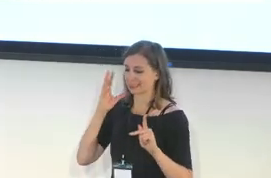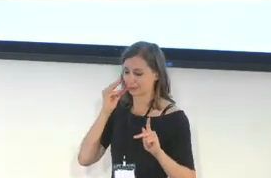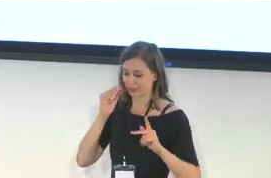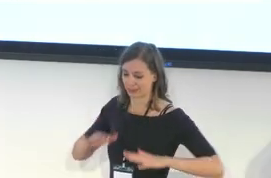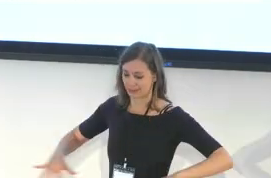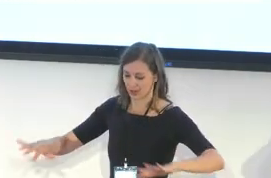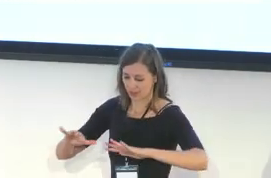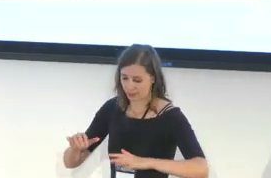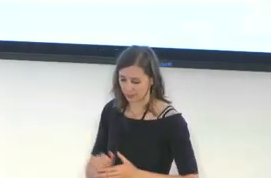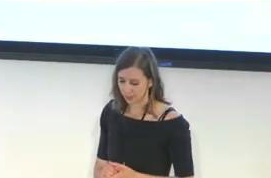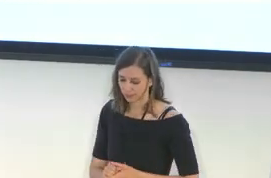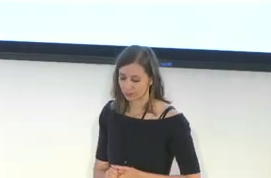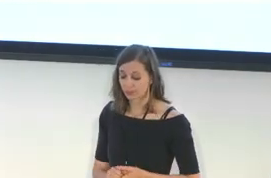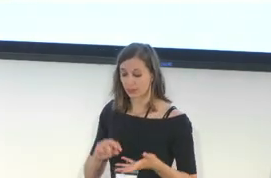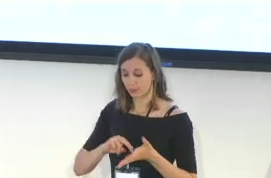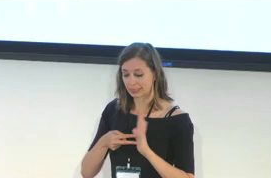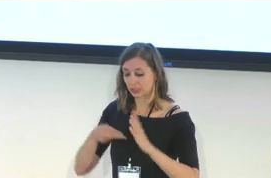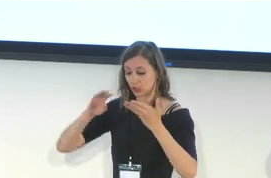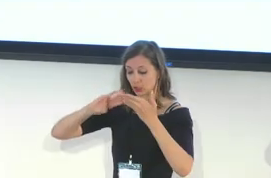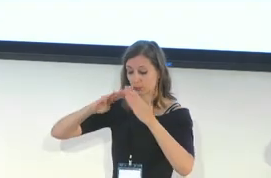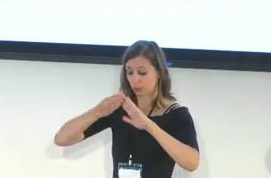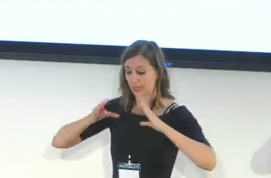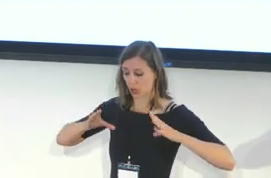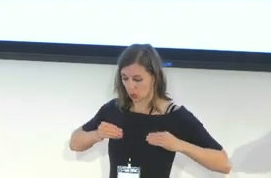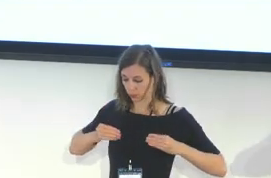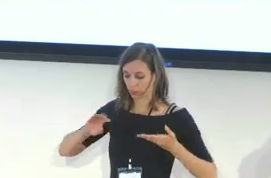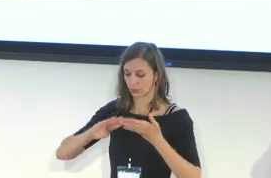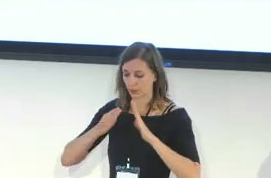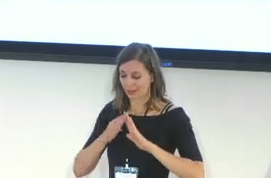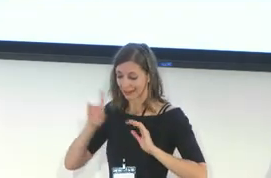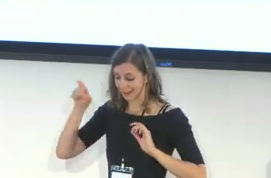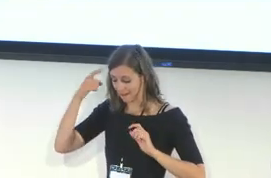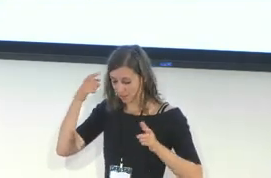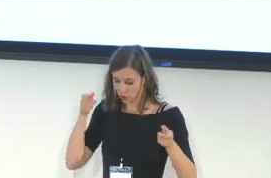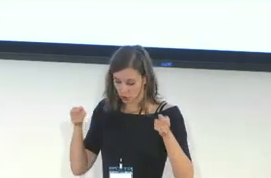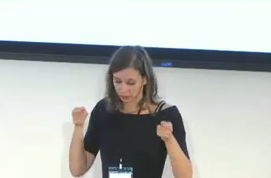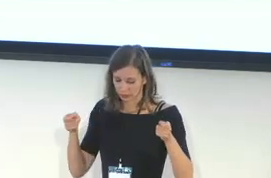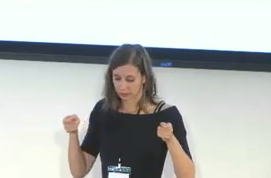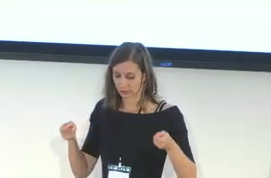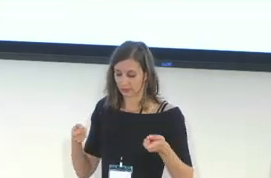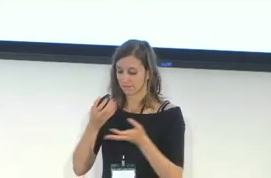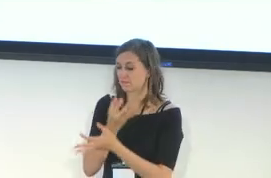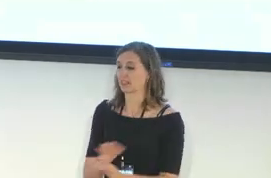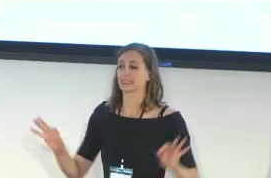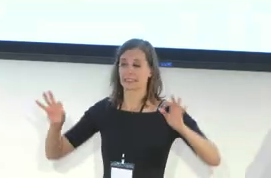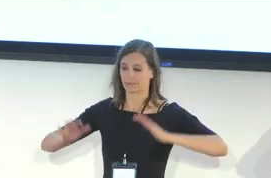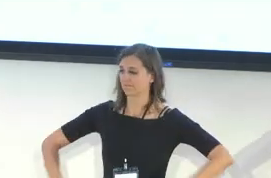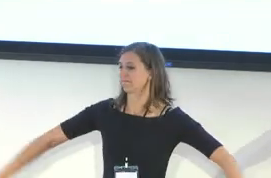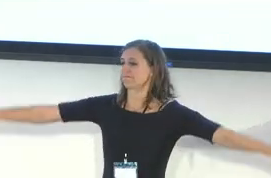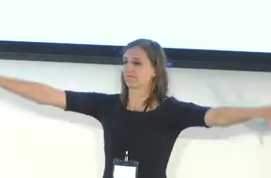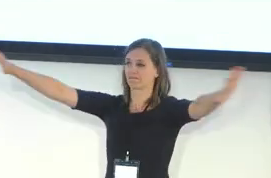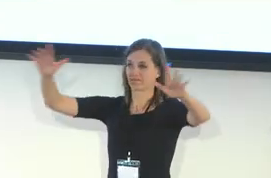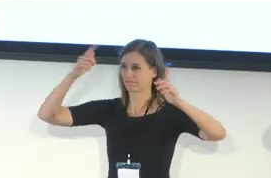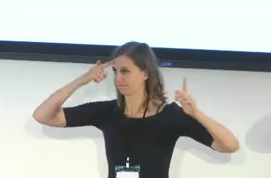community-owned, community-governed, freely interoperable, with privacy built in, aka an open metaverse.